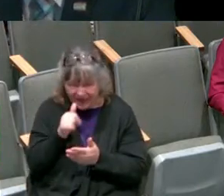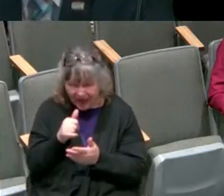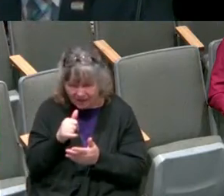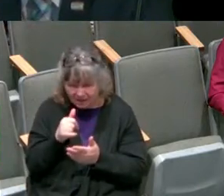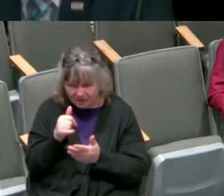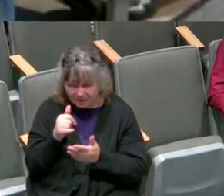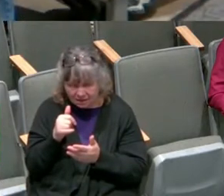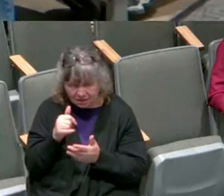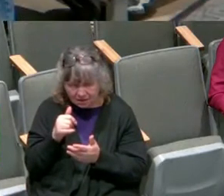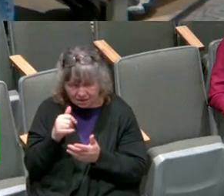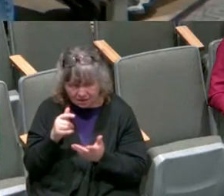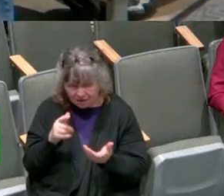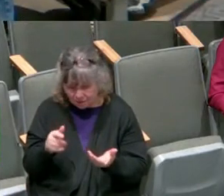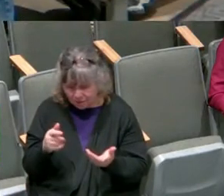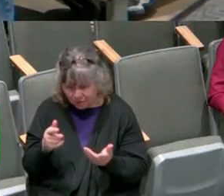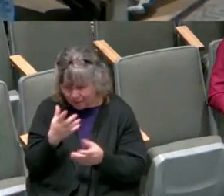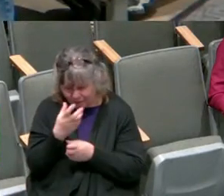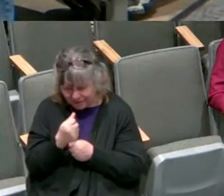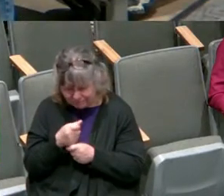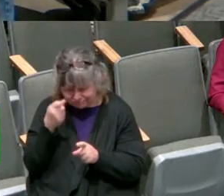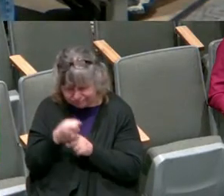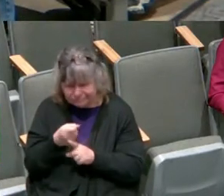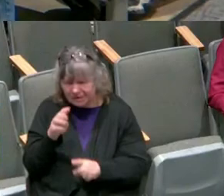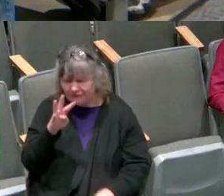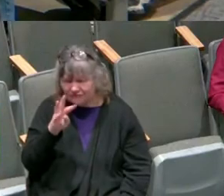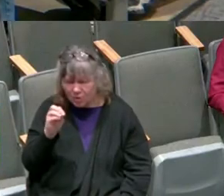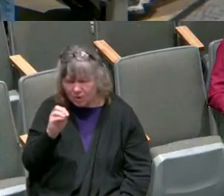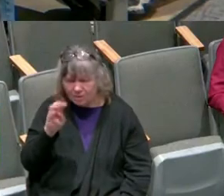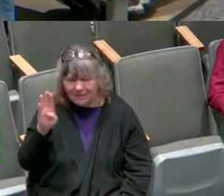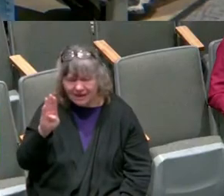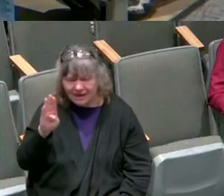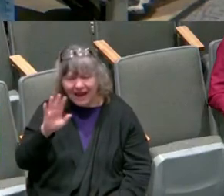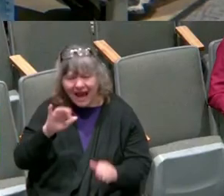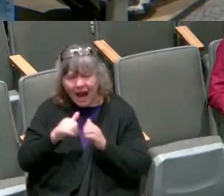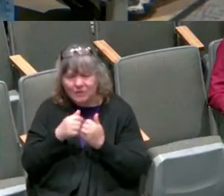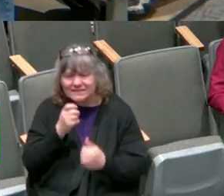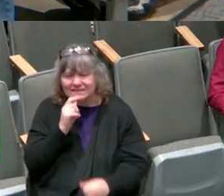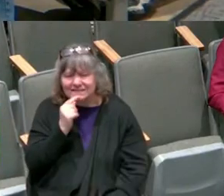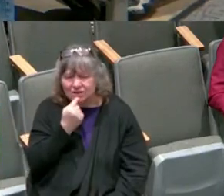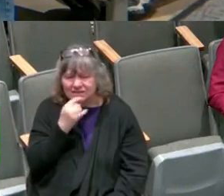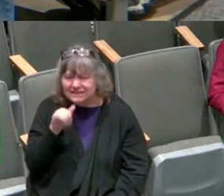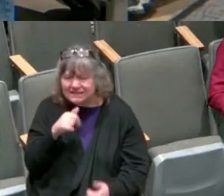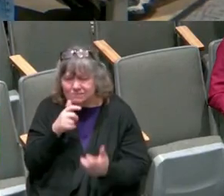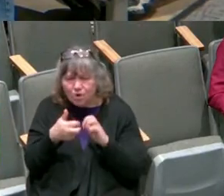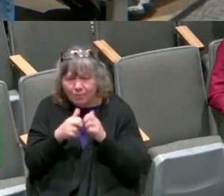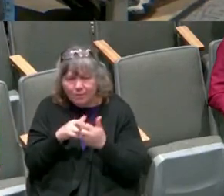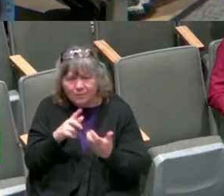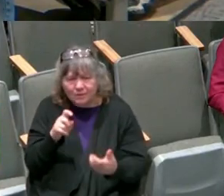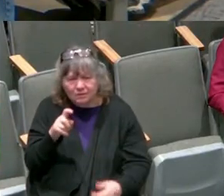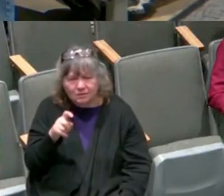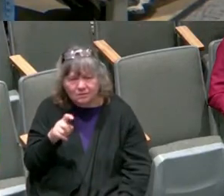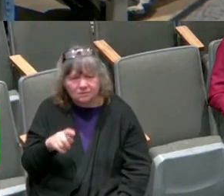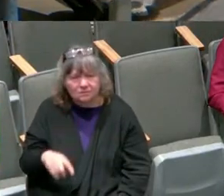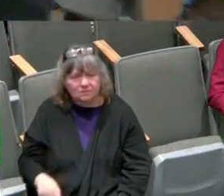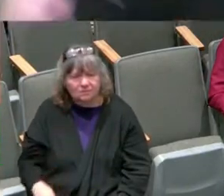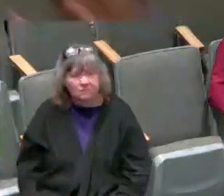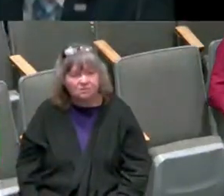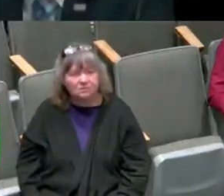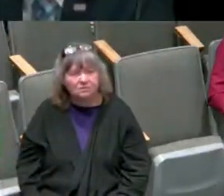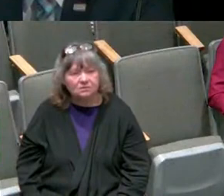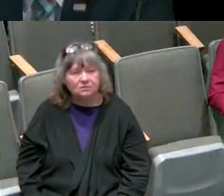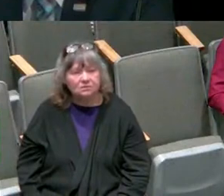that that would be invoked so how serious is this problem that we need to invoke something such as this